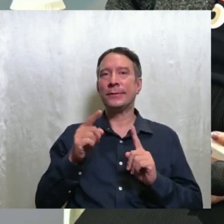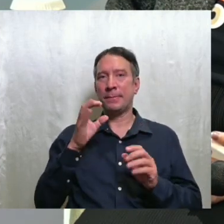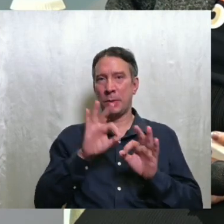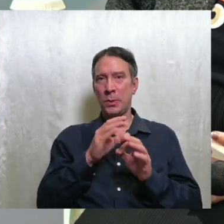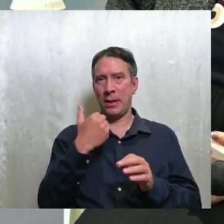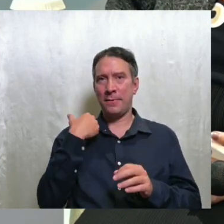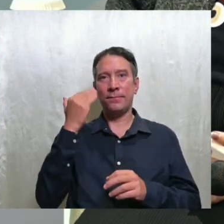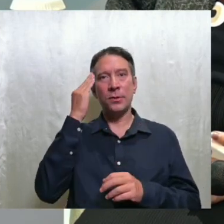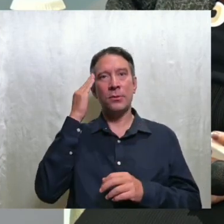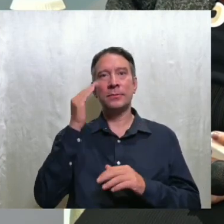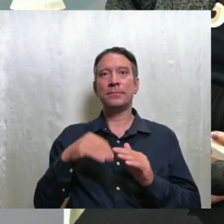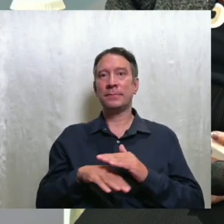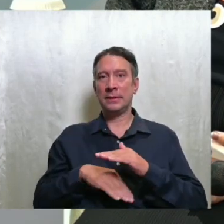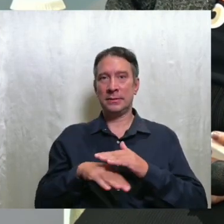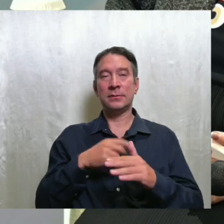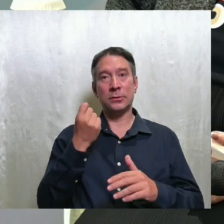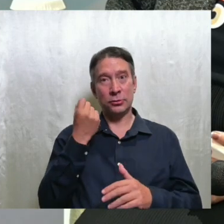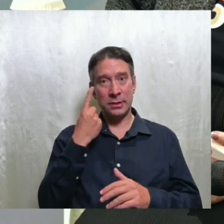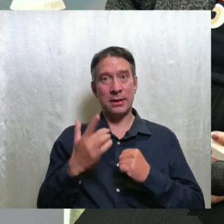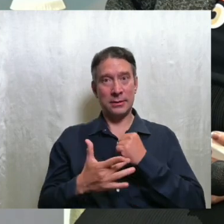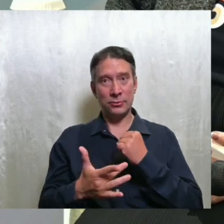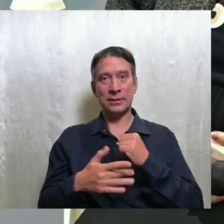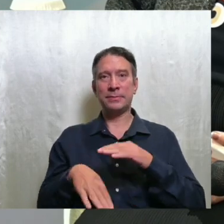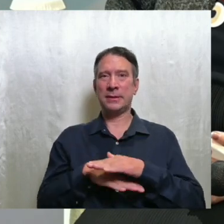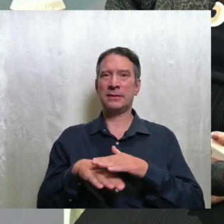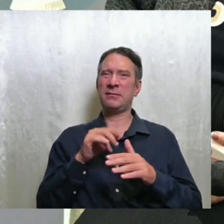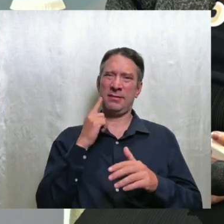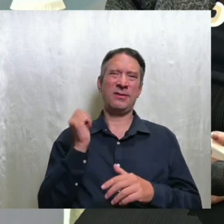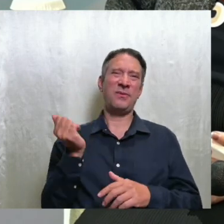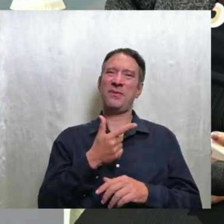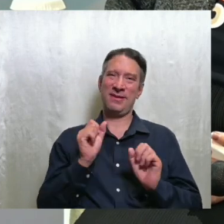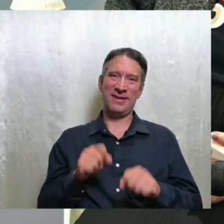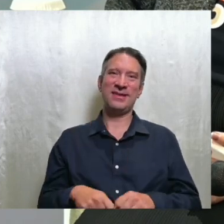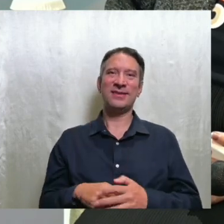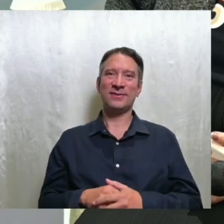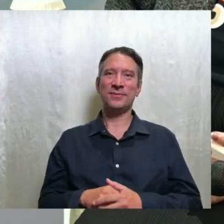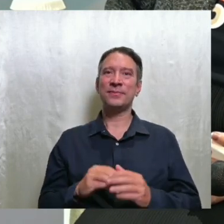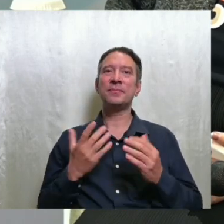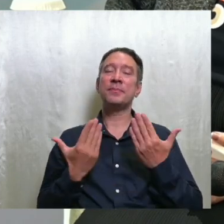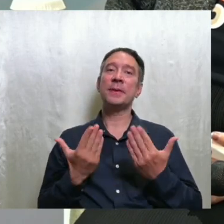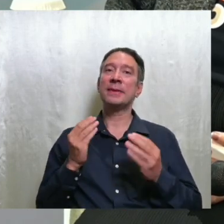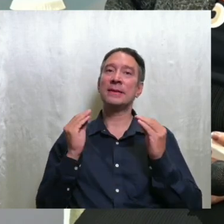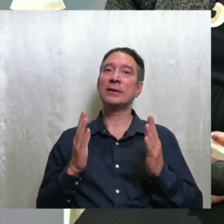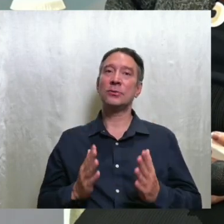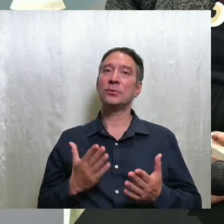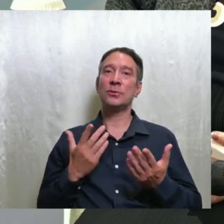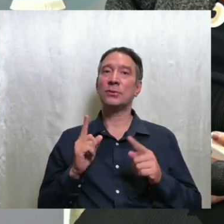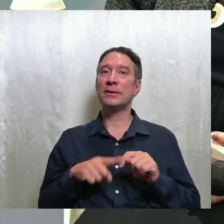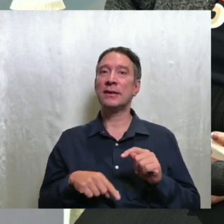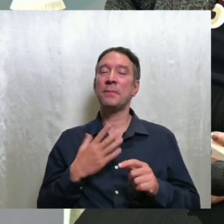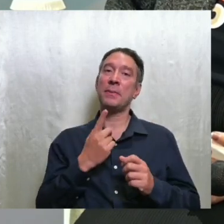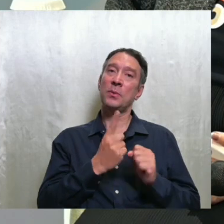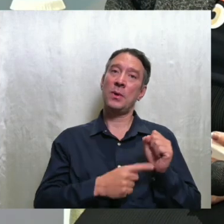we see that usually a teacher takes probably a year or one academic year to cover that gap,